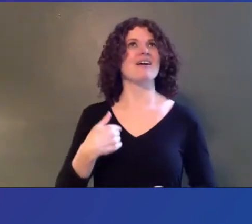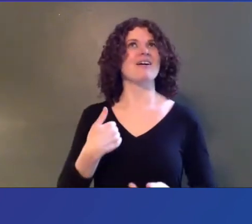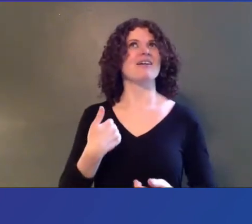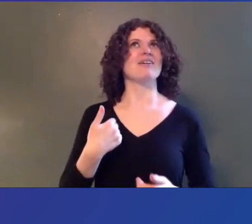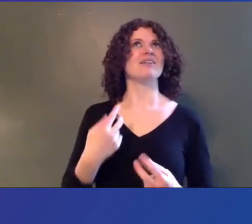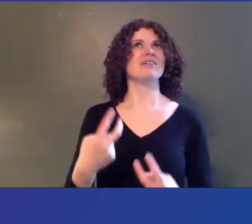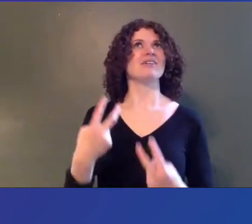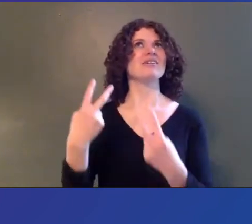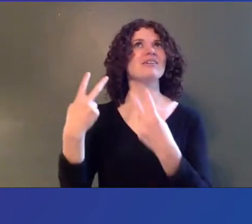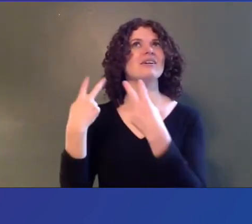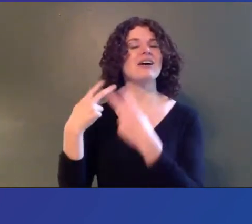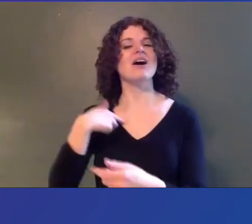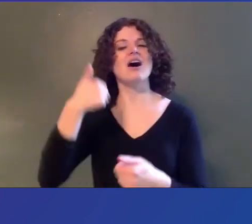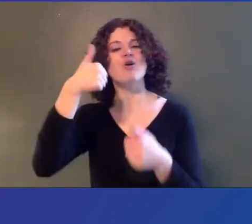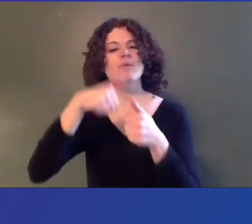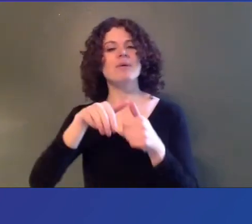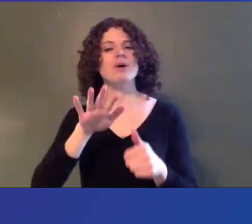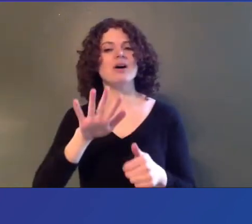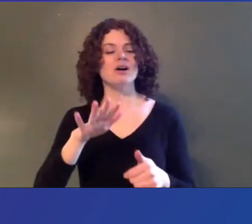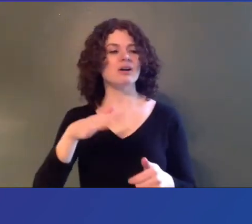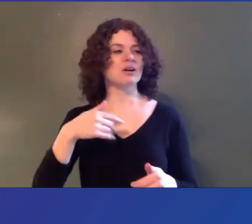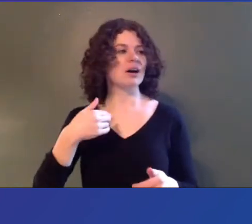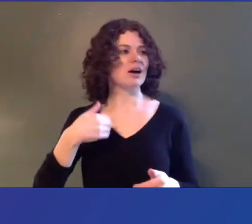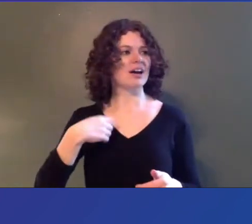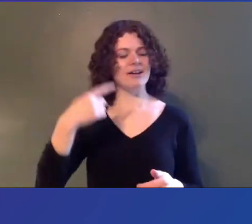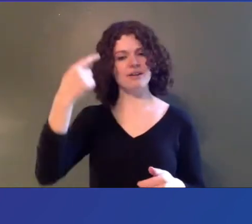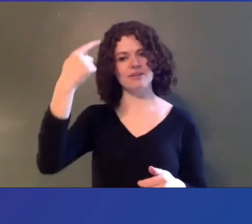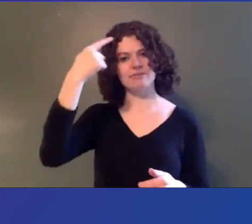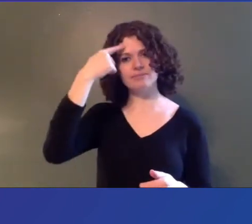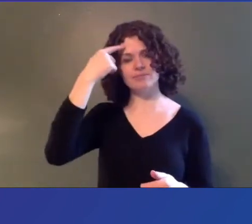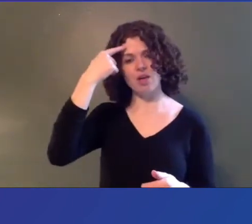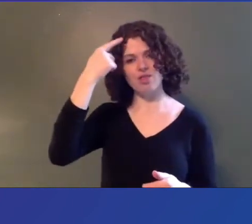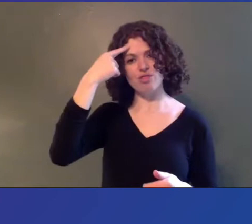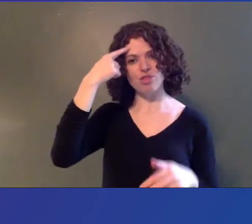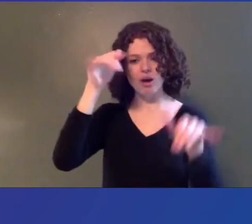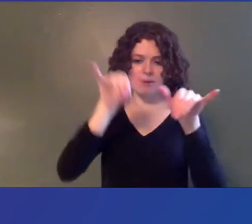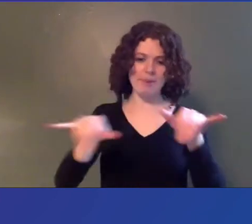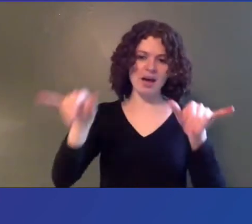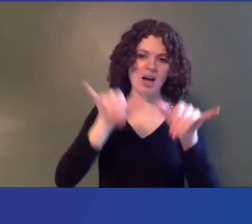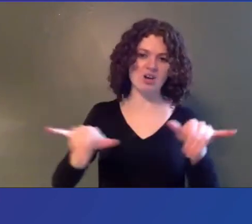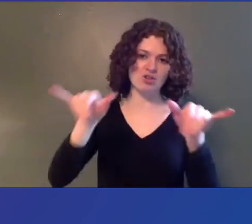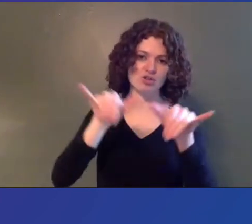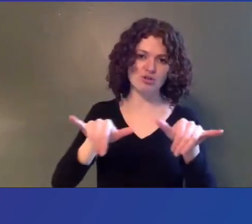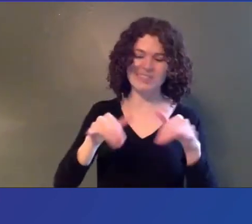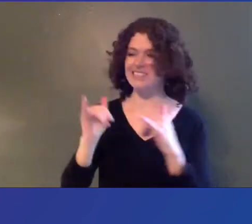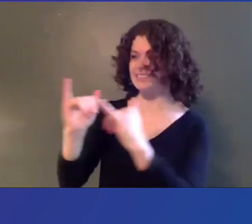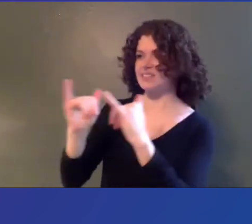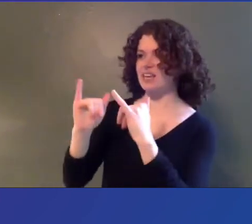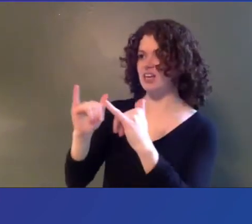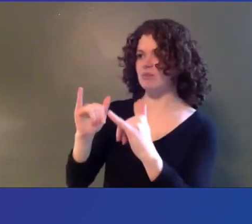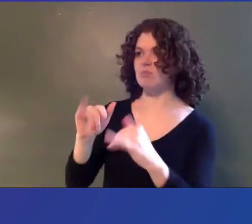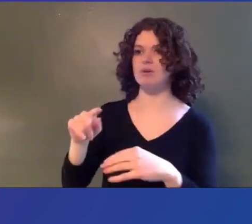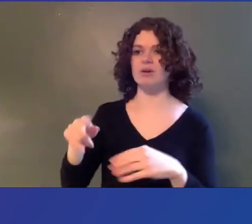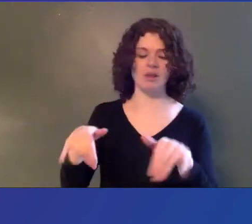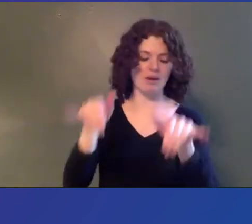considering a pattern in my head that had always been there, and similar to you, it was about perfection.